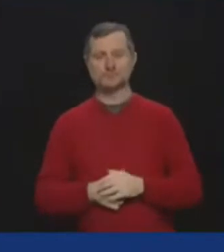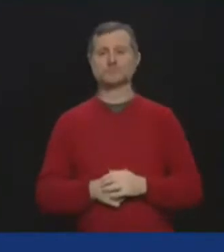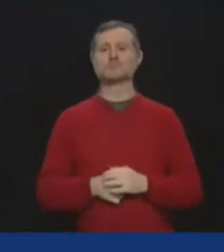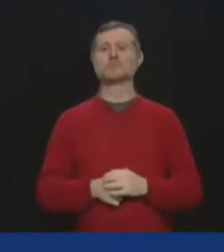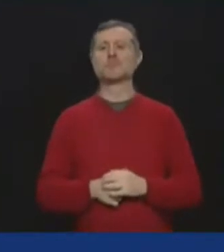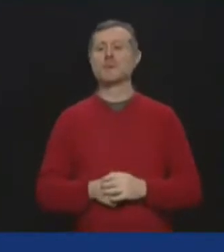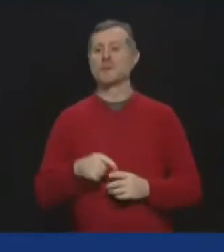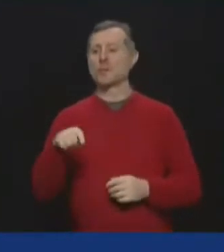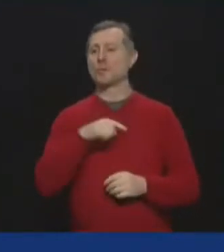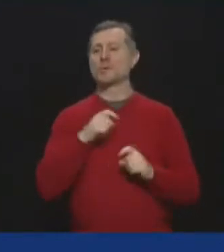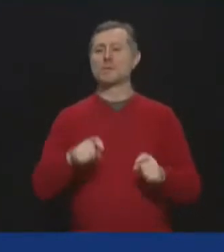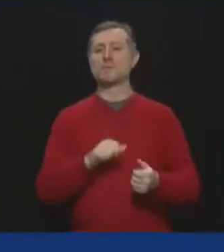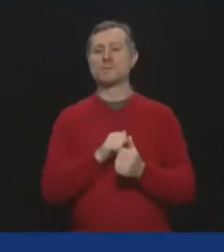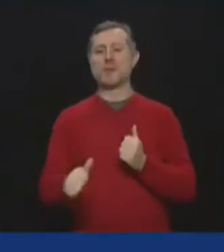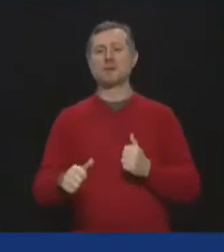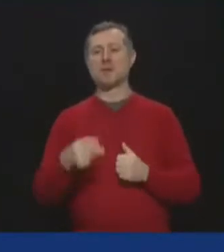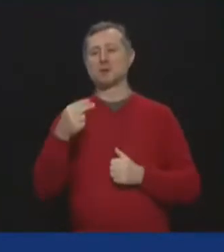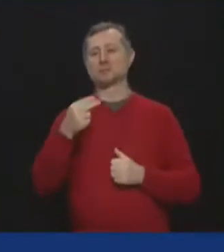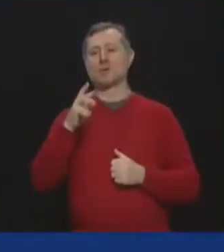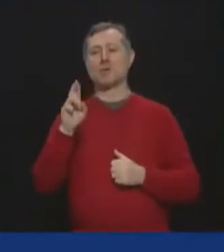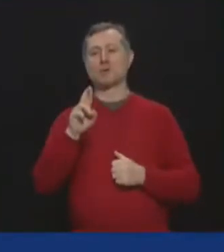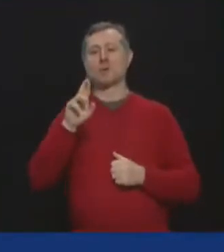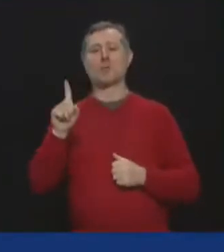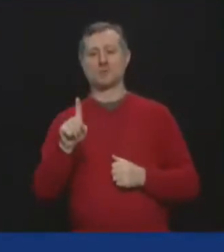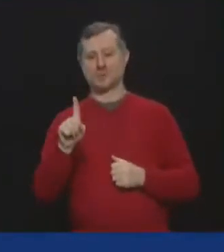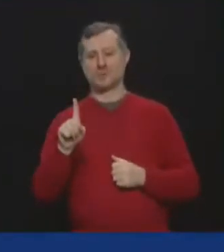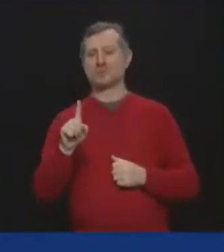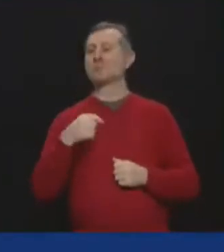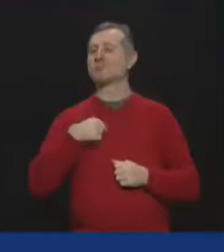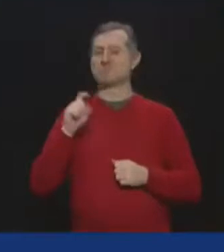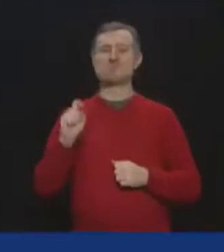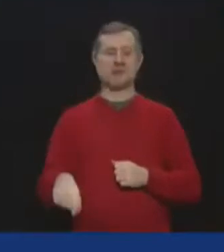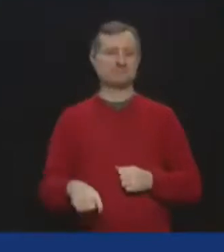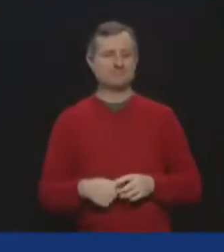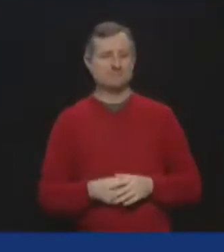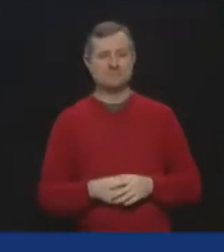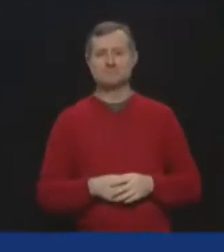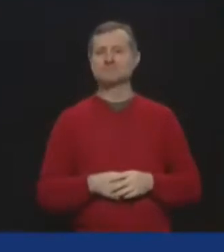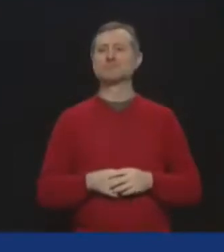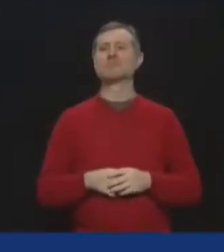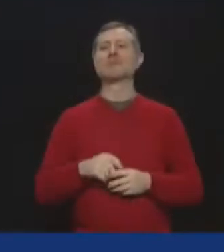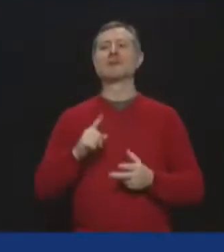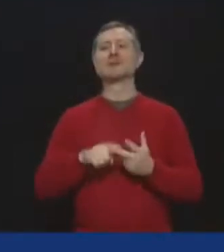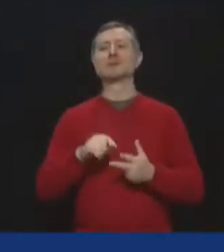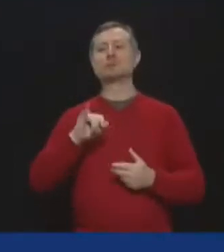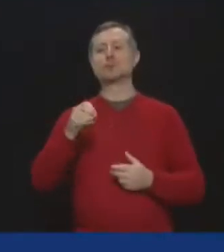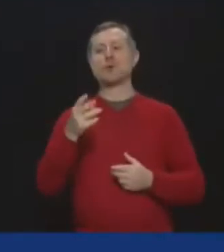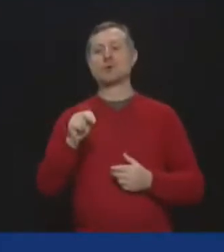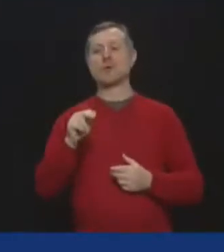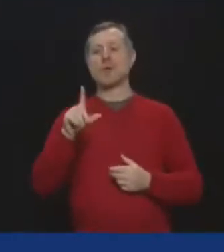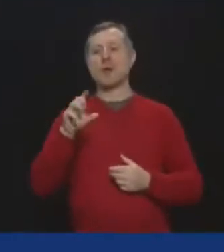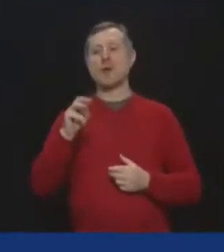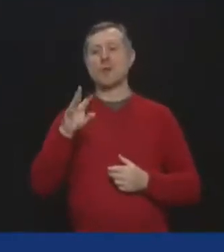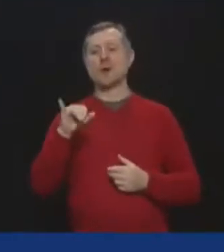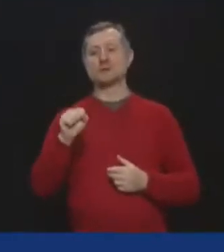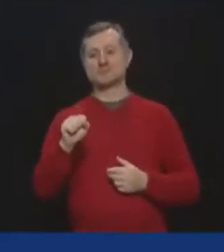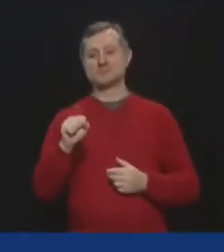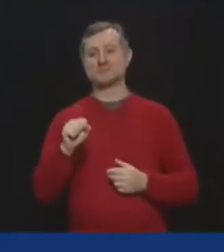pass H.R. 1, the For the People Act, and the John Lewis Voting Rights